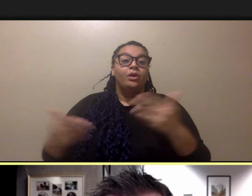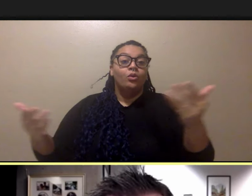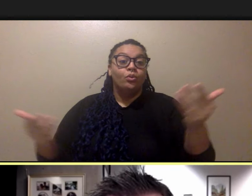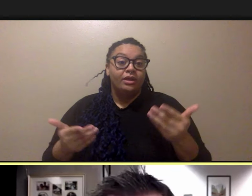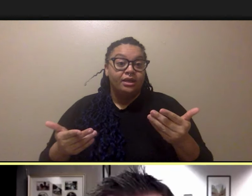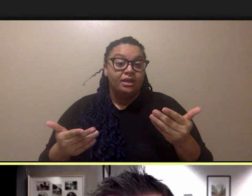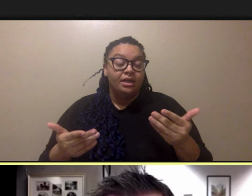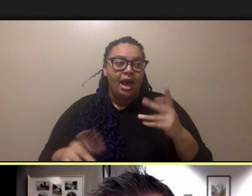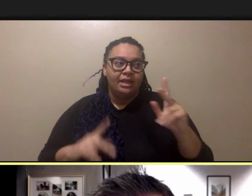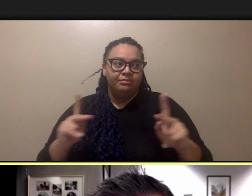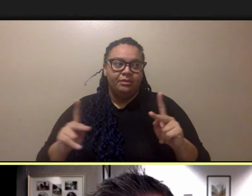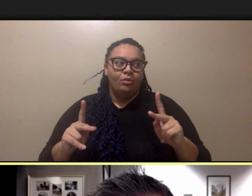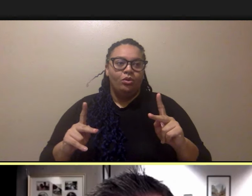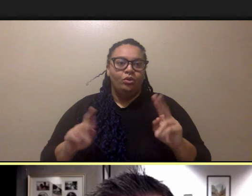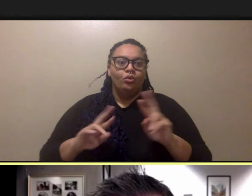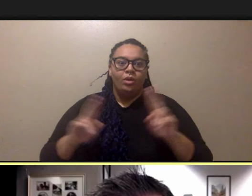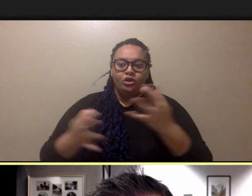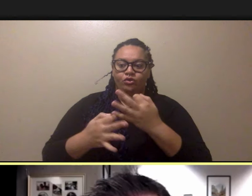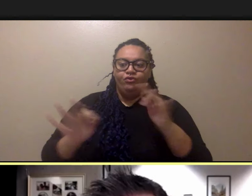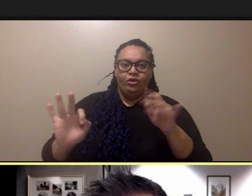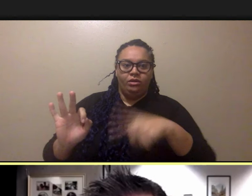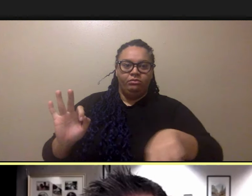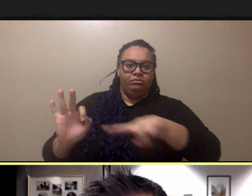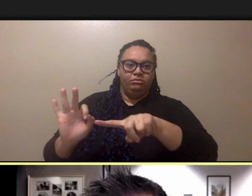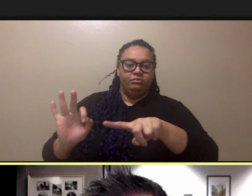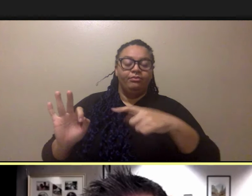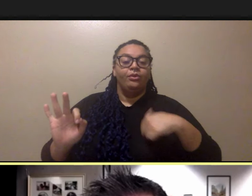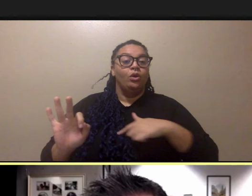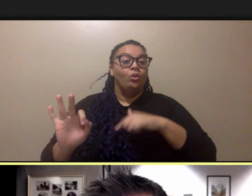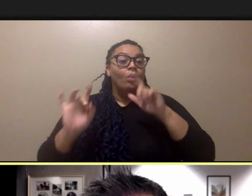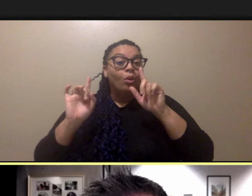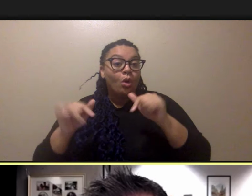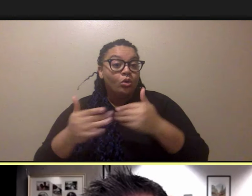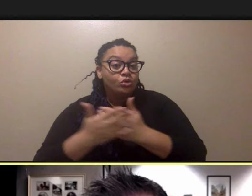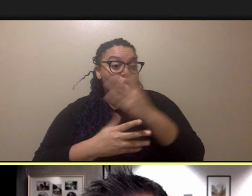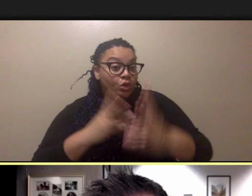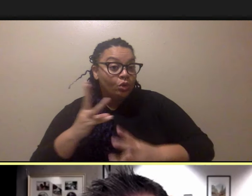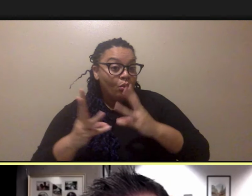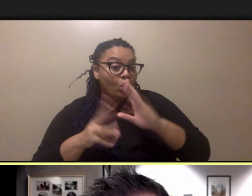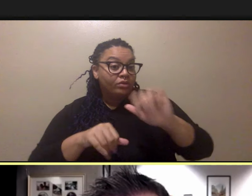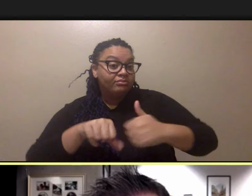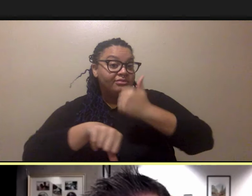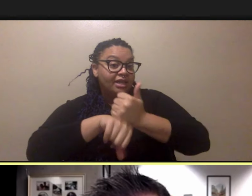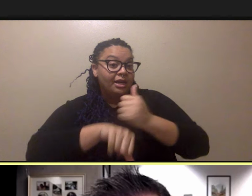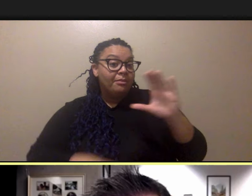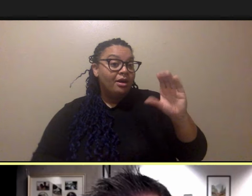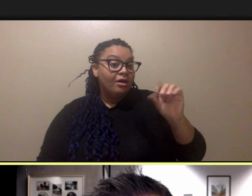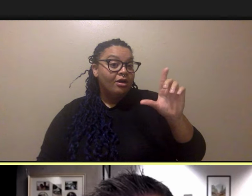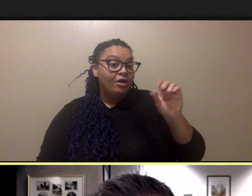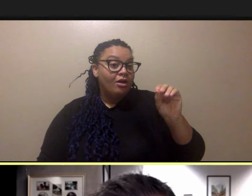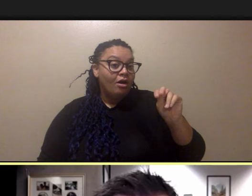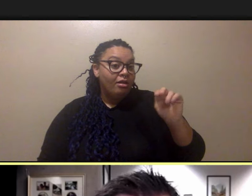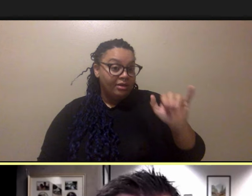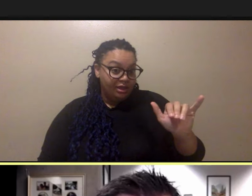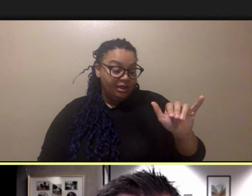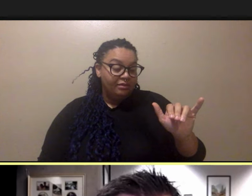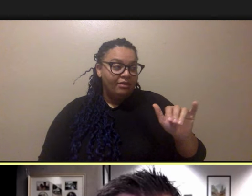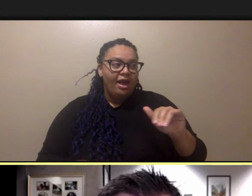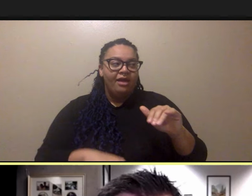We will go to the New World. We will establish a colony. The natives will see how much better we